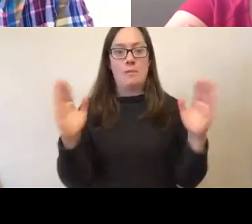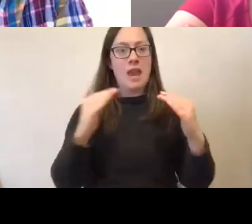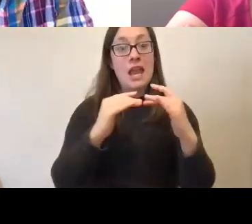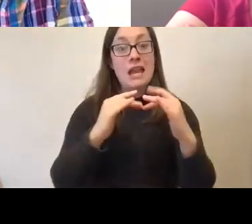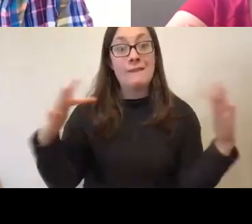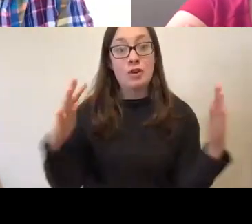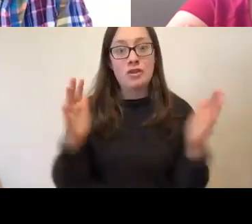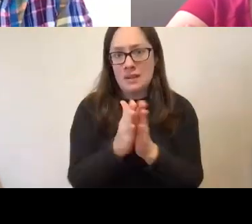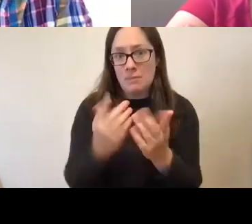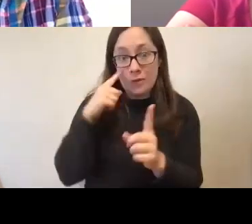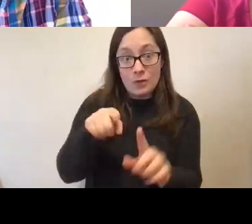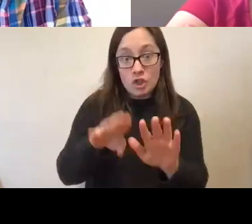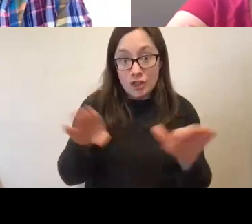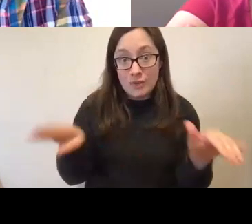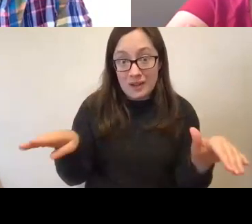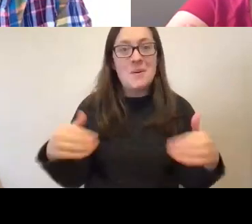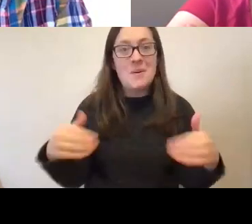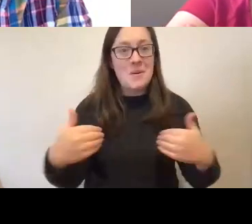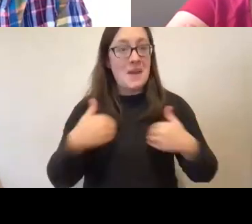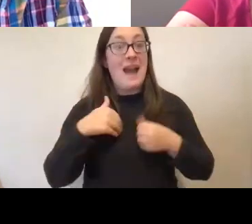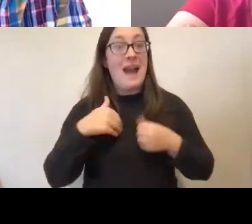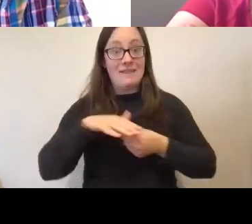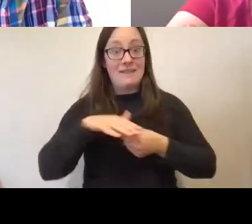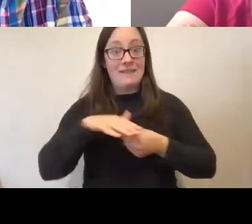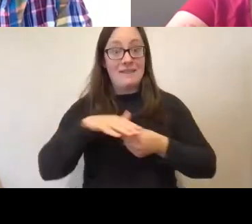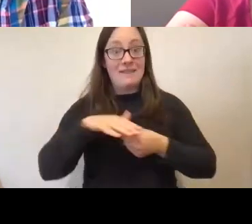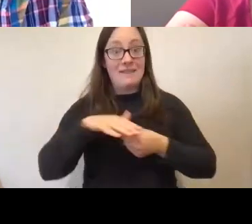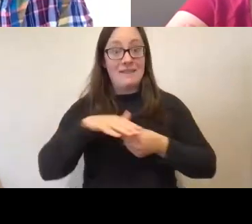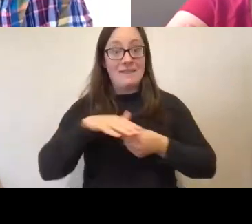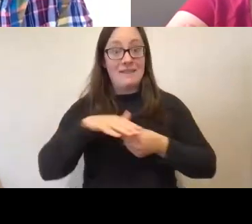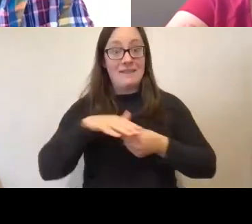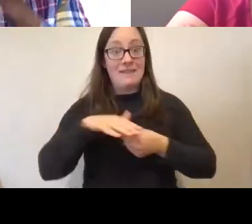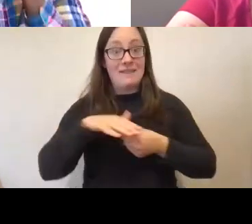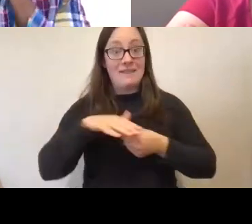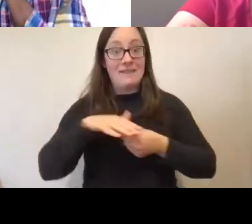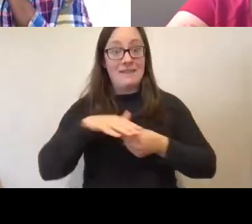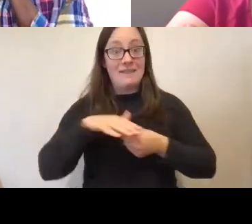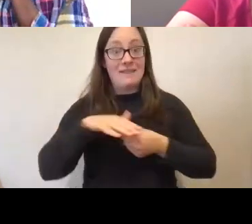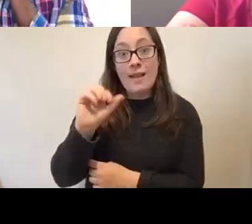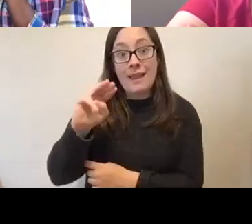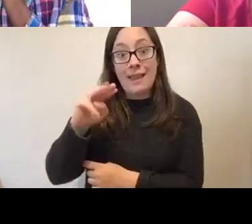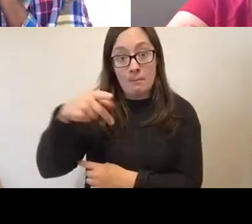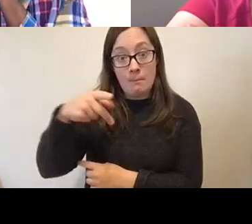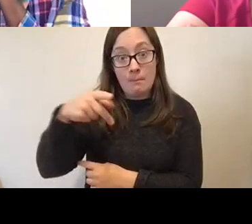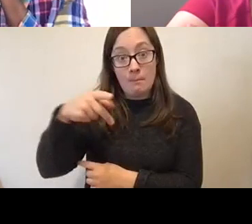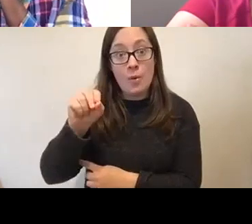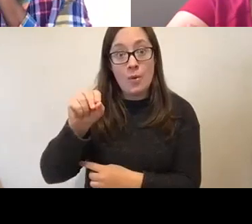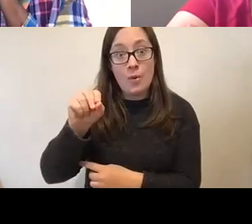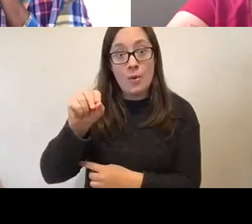books. We do have, a local resource here in Rochester, Hippocampal, which is owned, I believe, by 2 Puerto